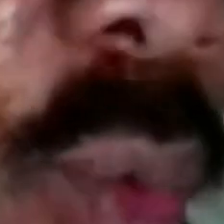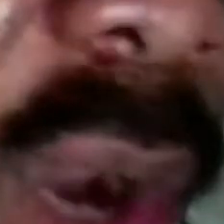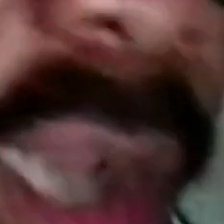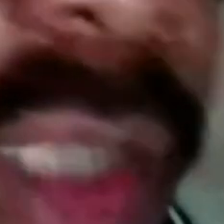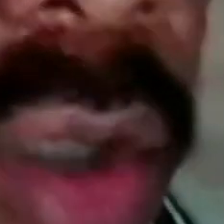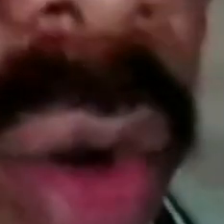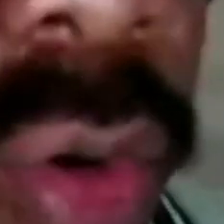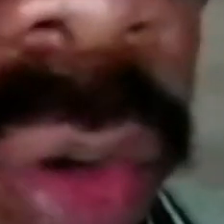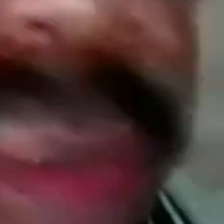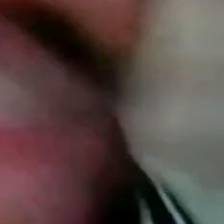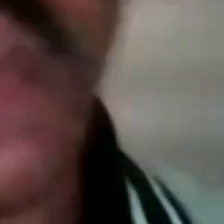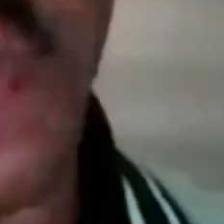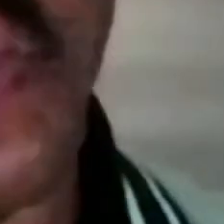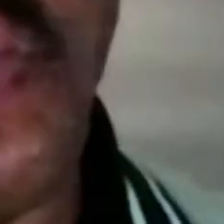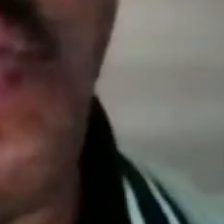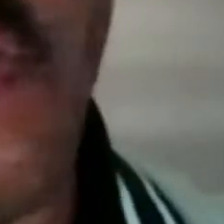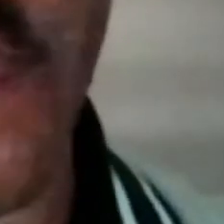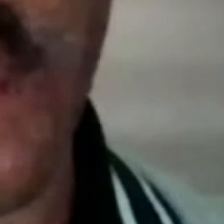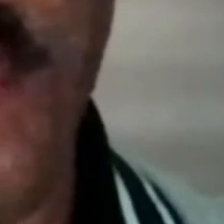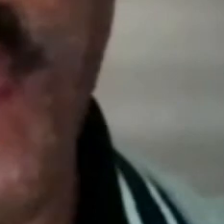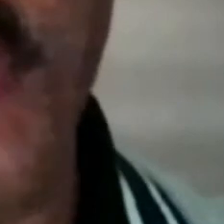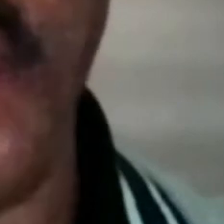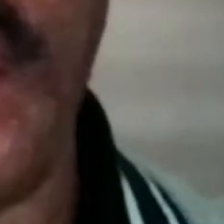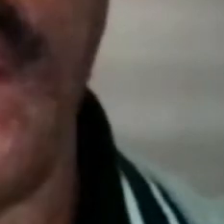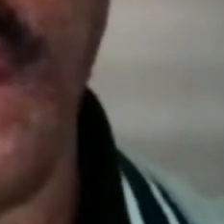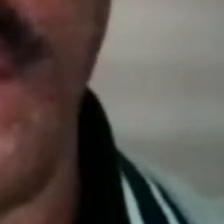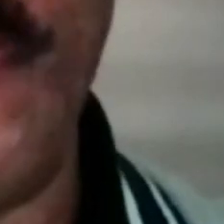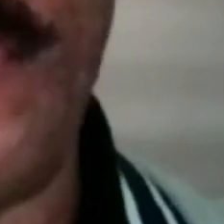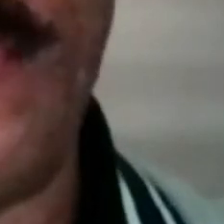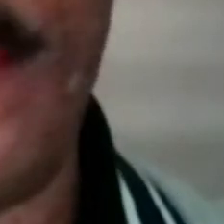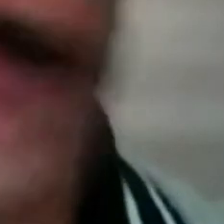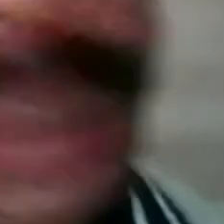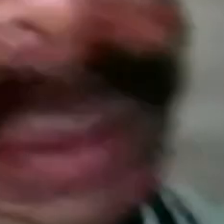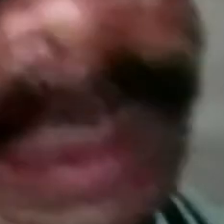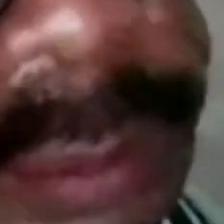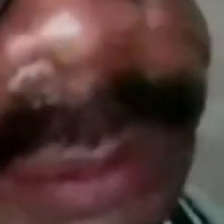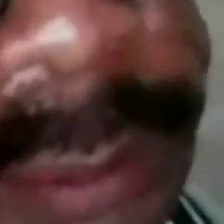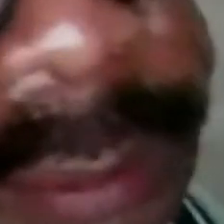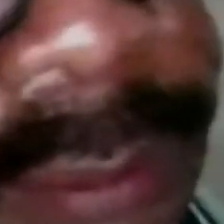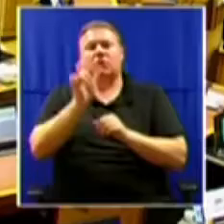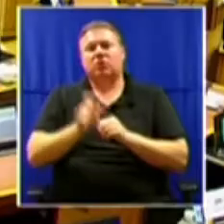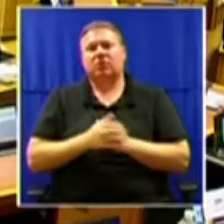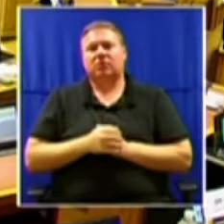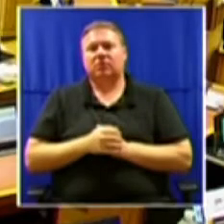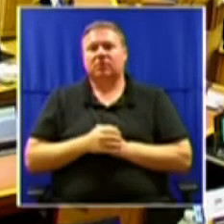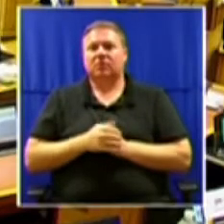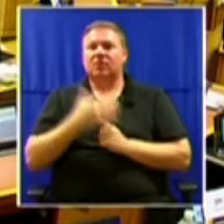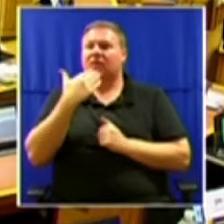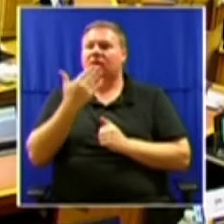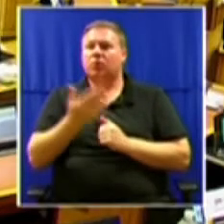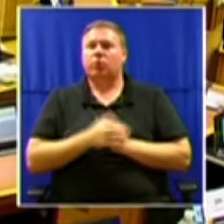If not, why not? Thank you, Honorable House Chair. Thank you.